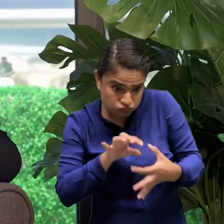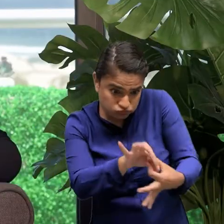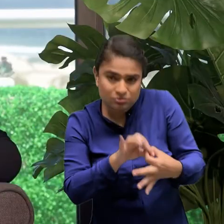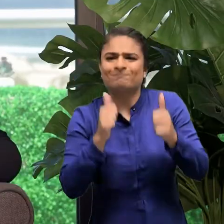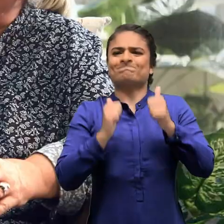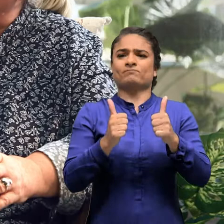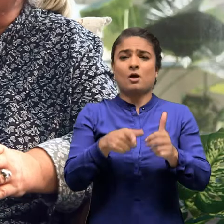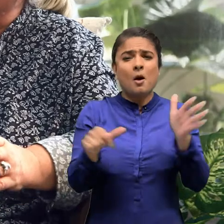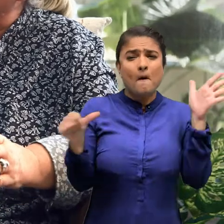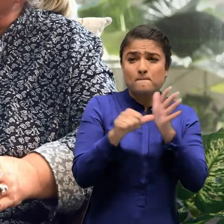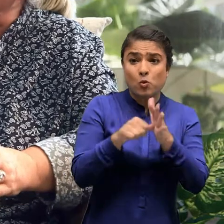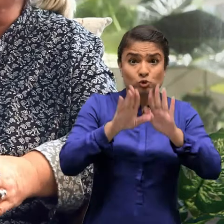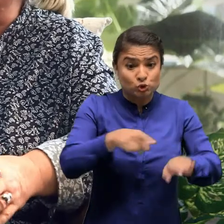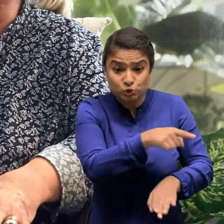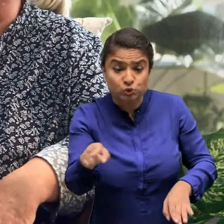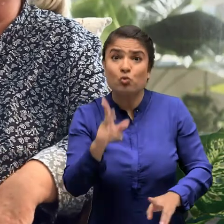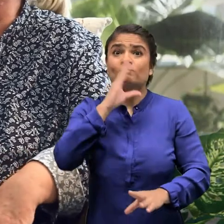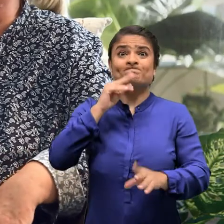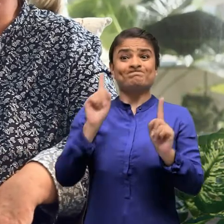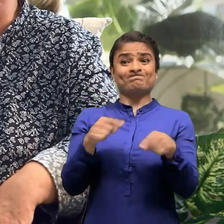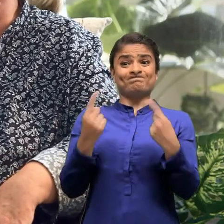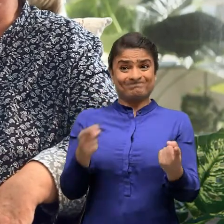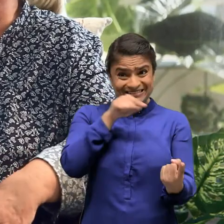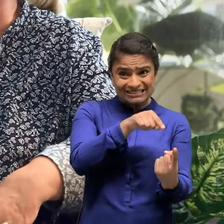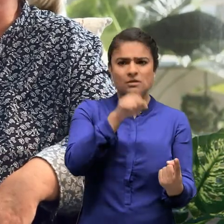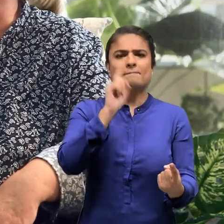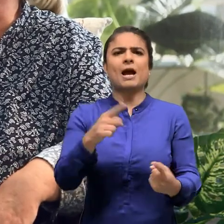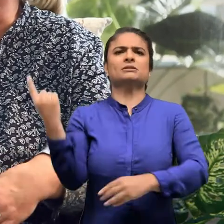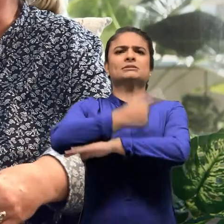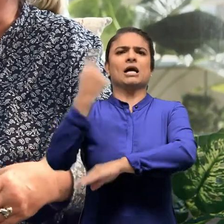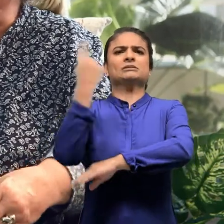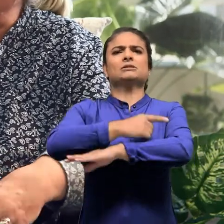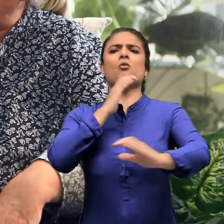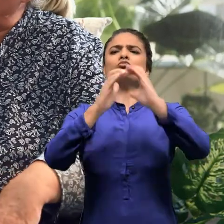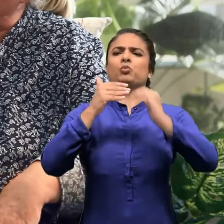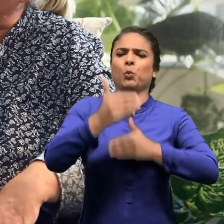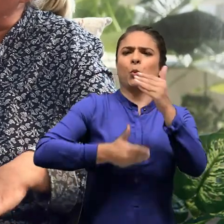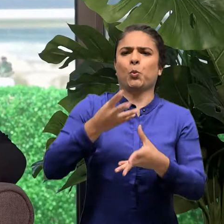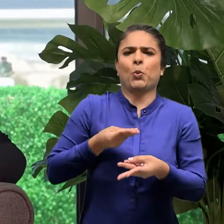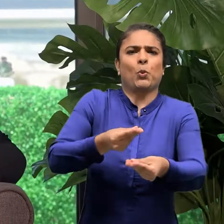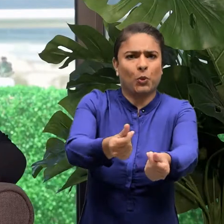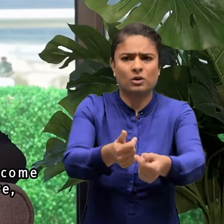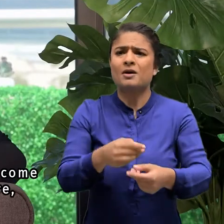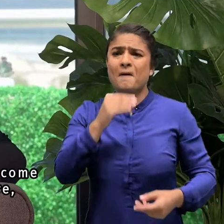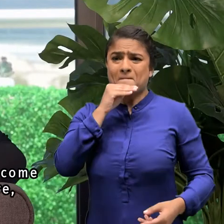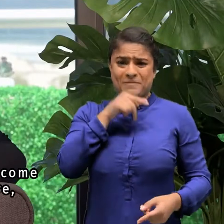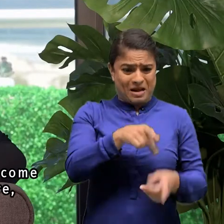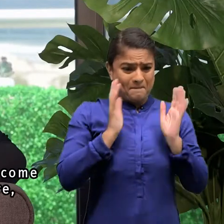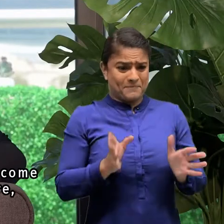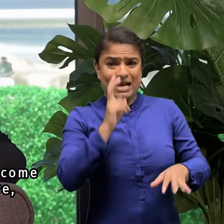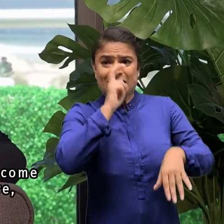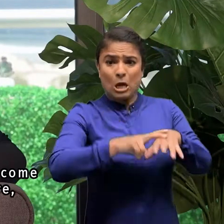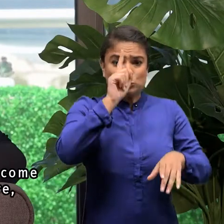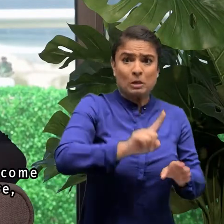the skills and why it's important to include their child who can't speak in day-to-day conversations. And that